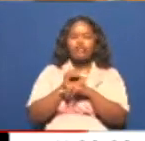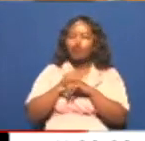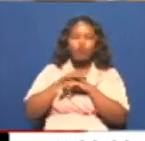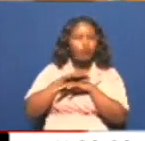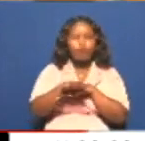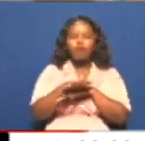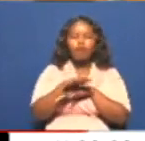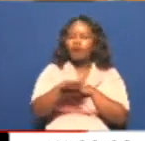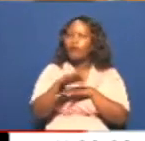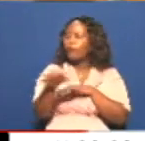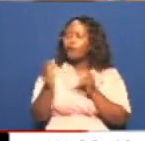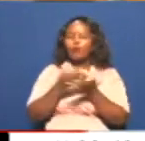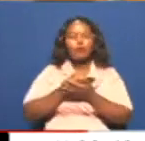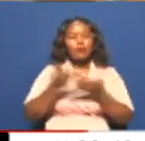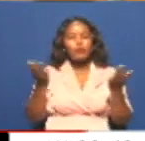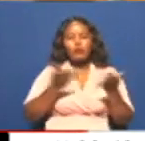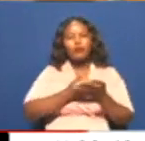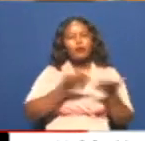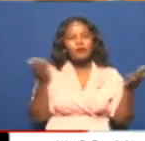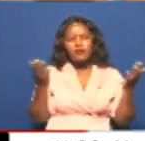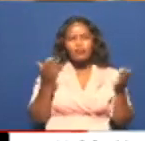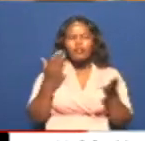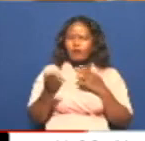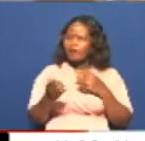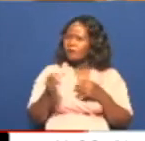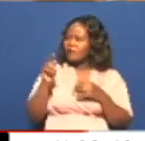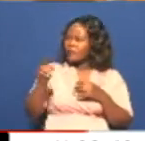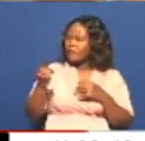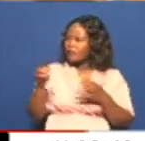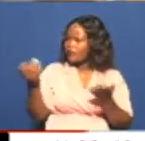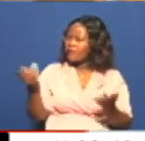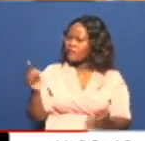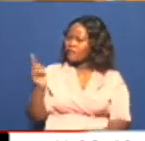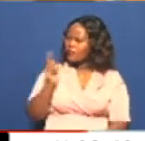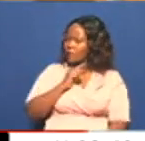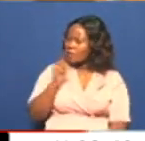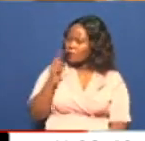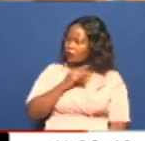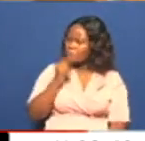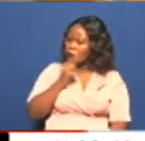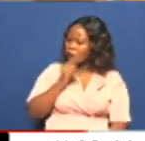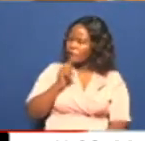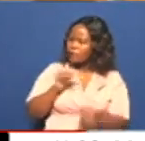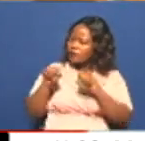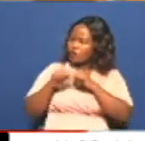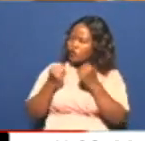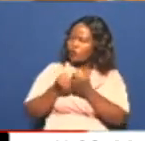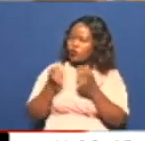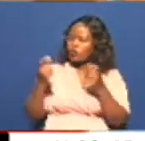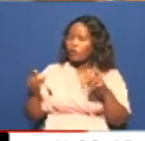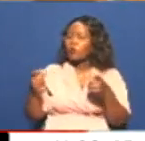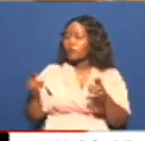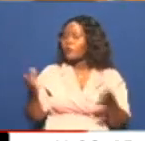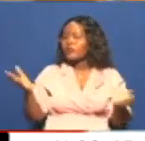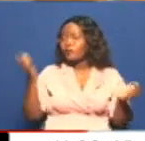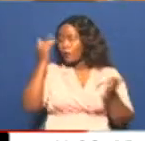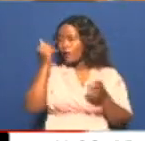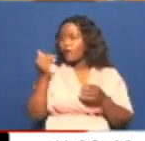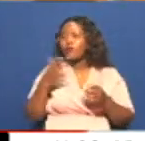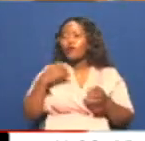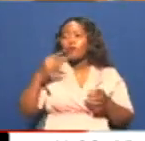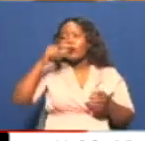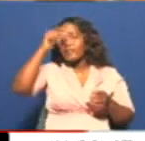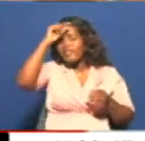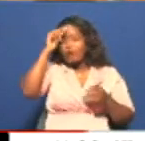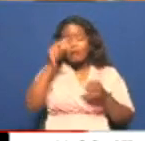Mm. Is that a red zone? The social media? Because we wouldn't want the government to control our social media as it has happened